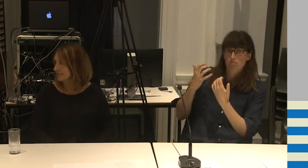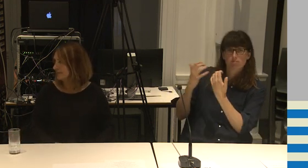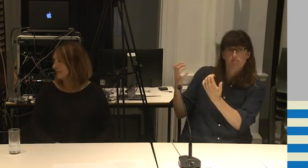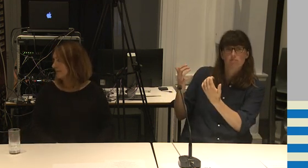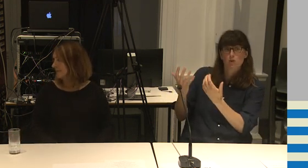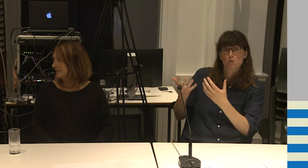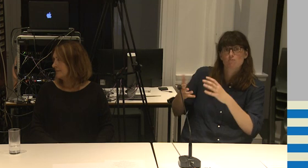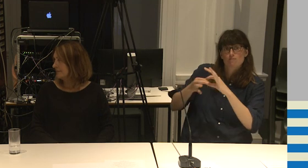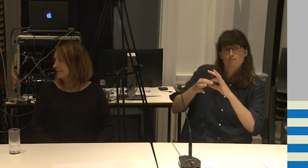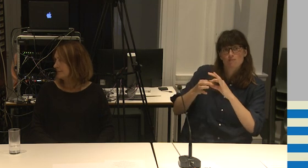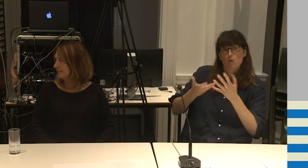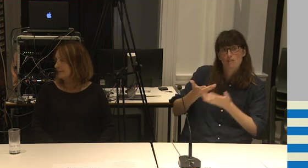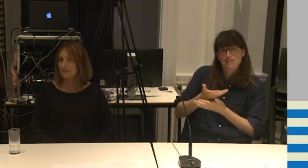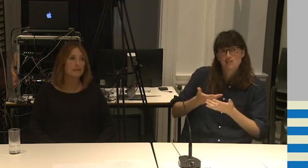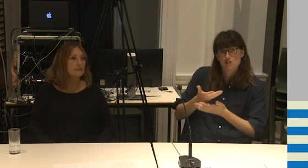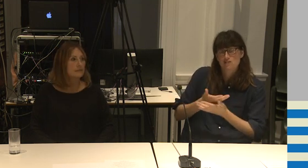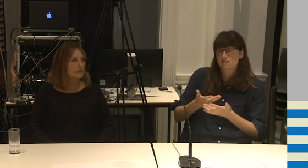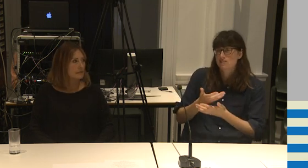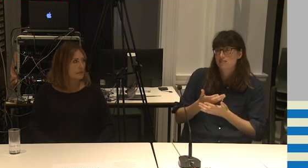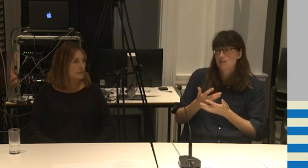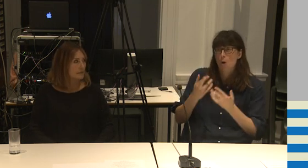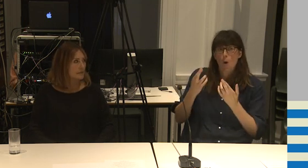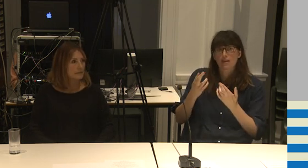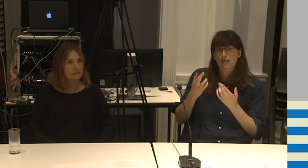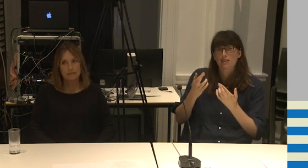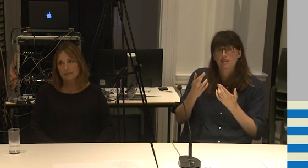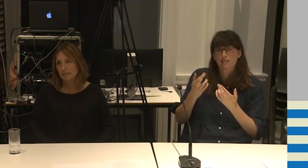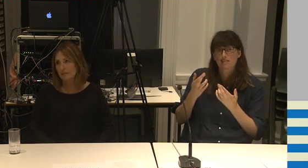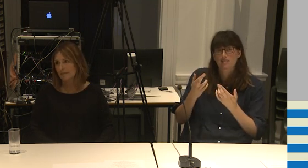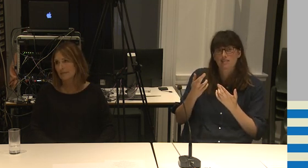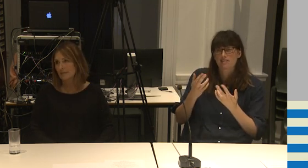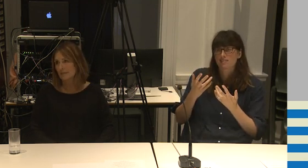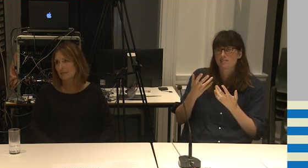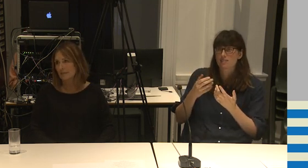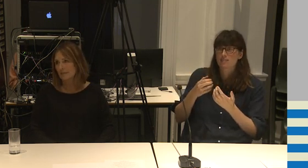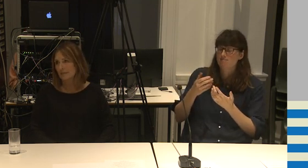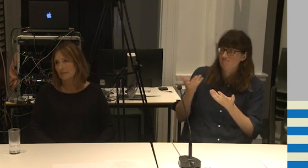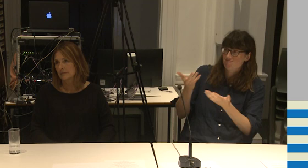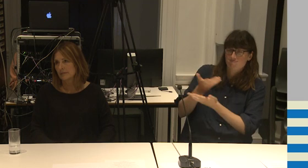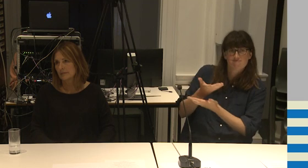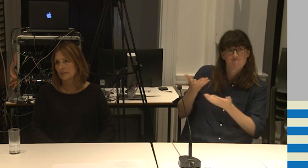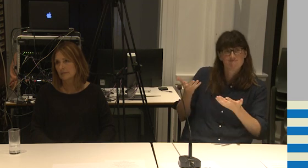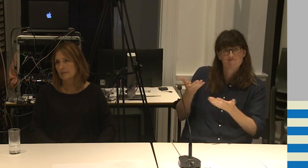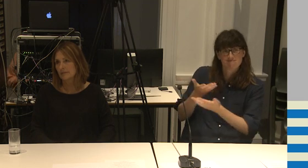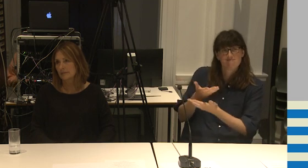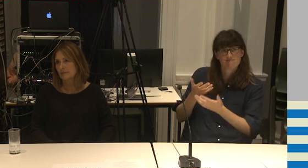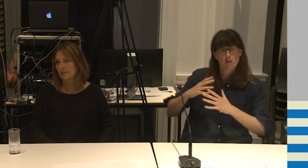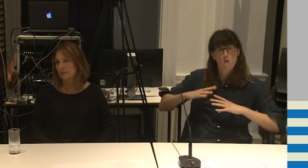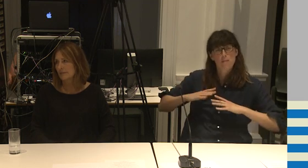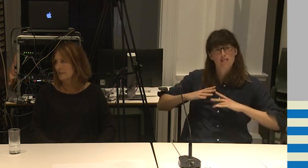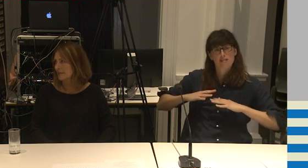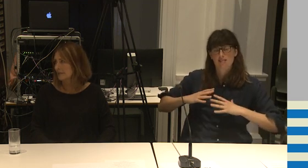in the conversation. So we're hoping that this can become, despite having to hold this microphone, this can become a more